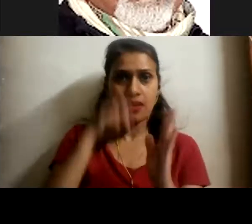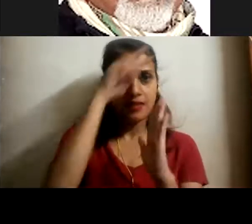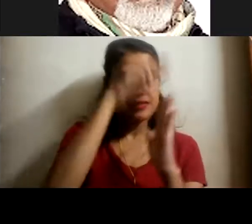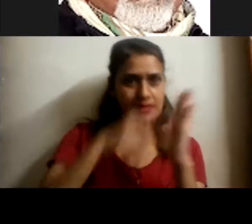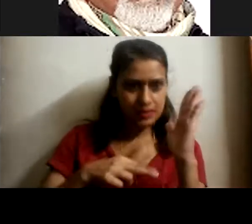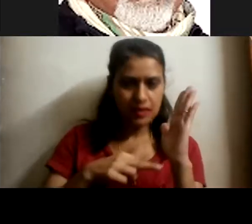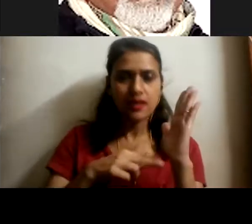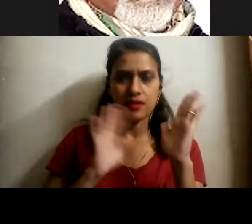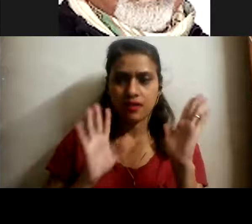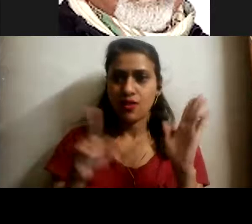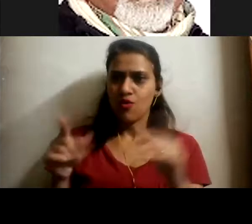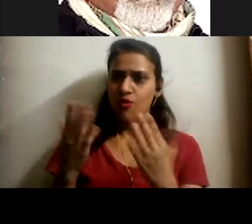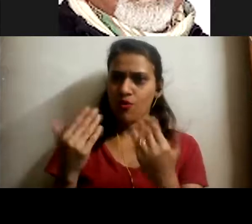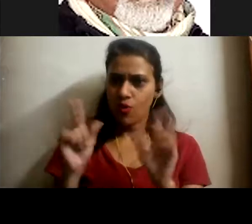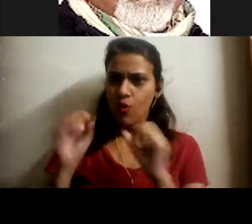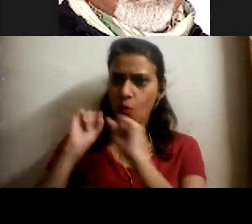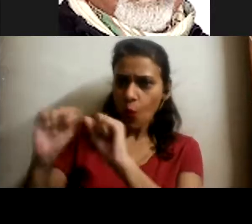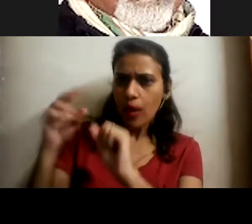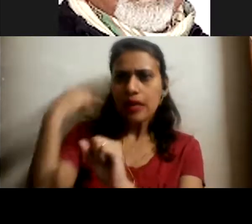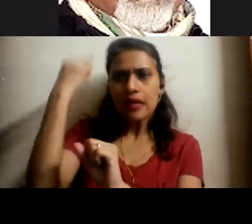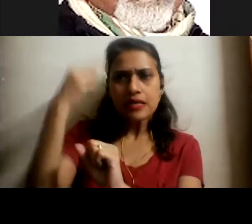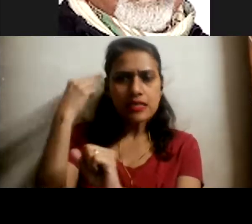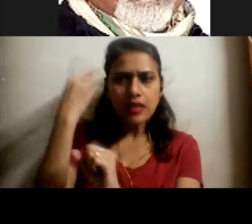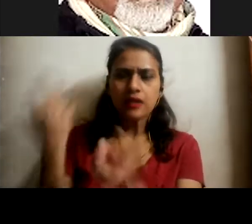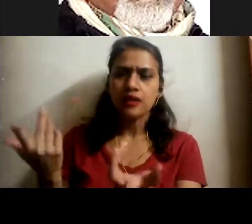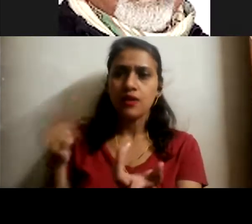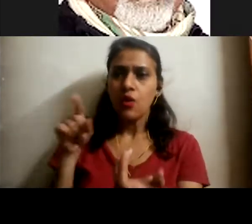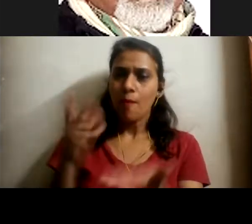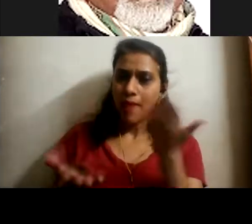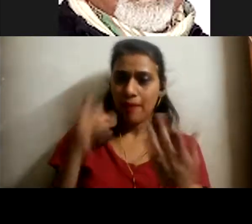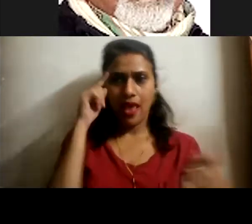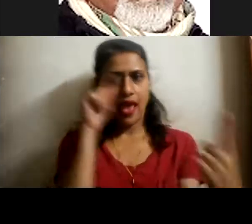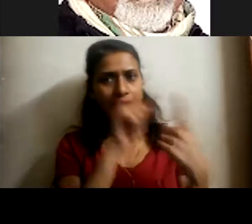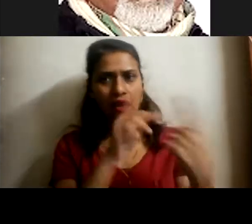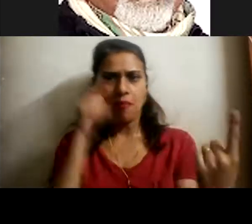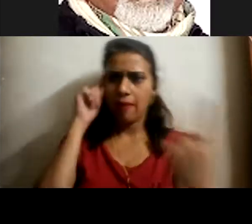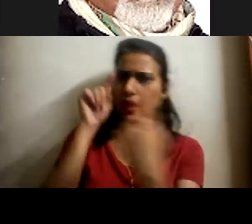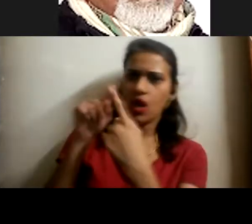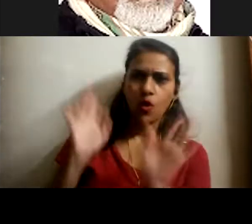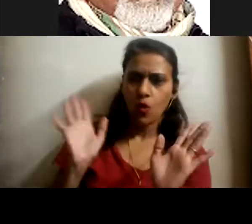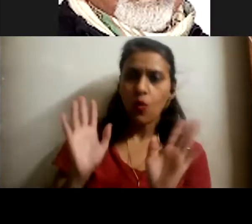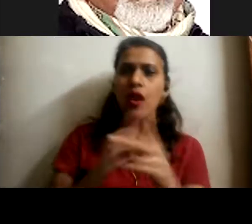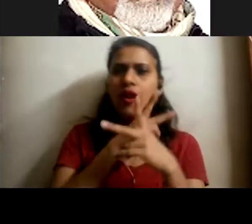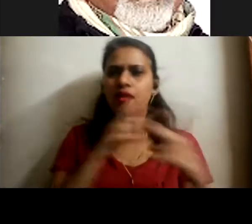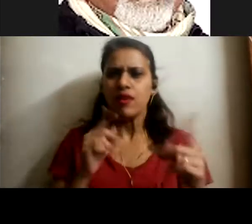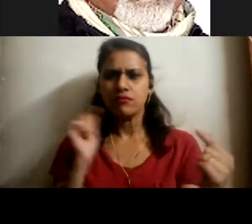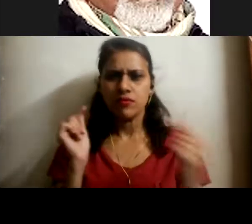arguments, you have given your own reasoning, whether you agree with it, you don't agree with it, and you critically analyze the judgment,